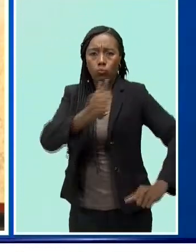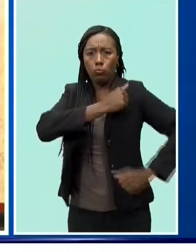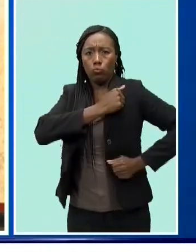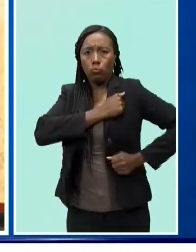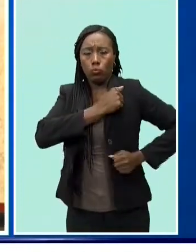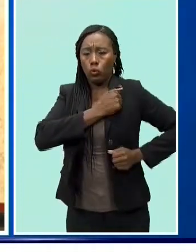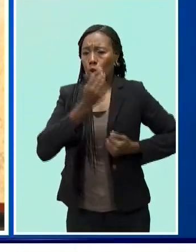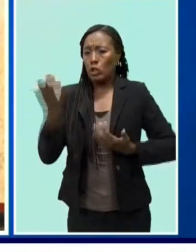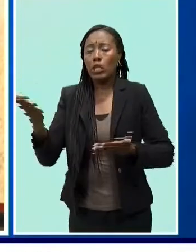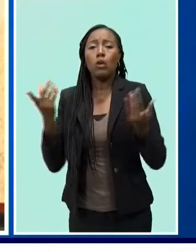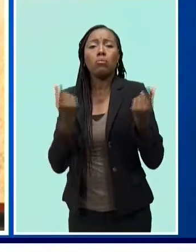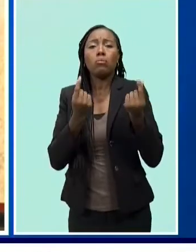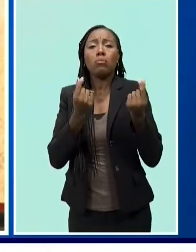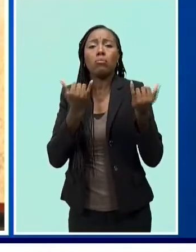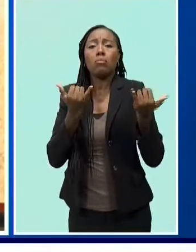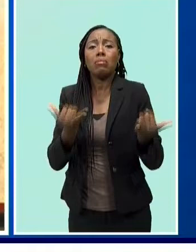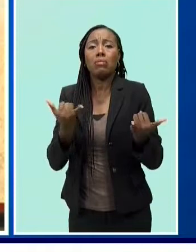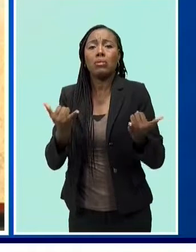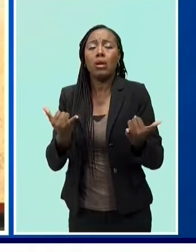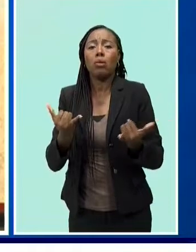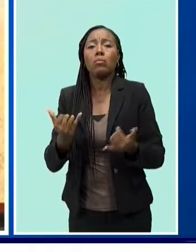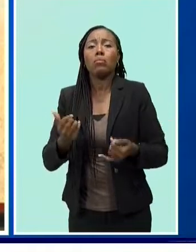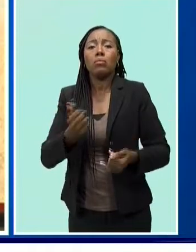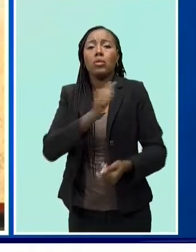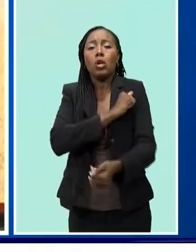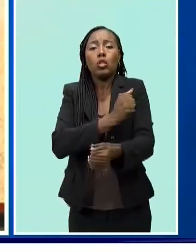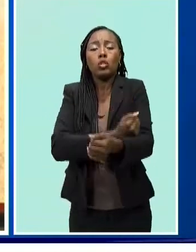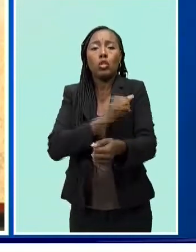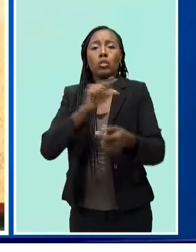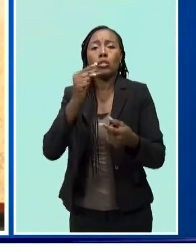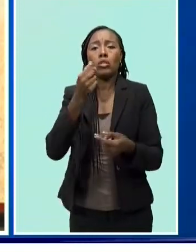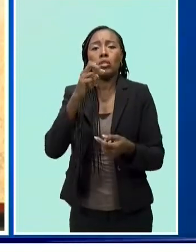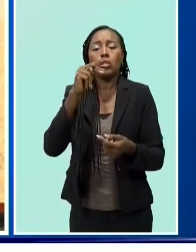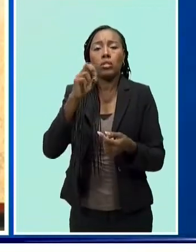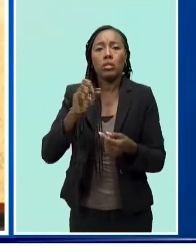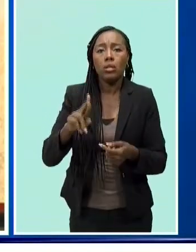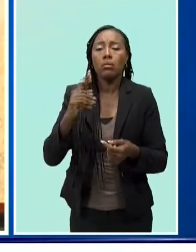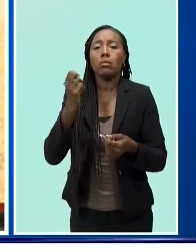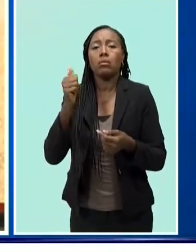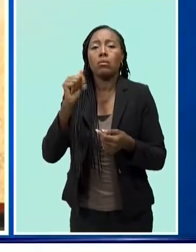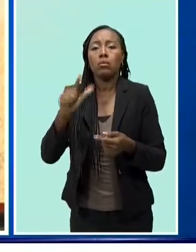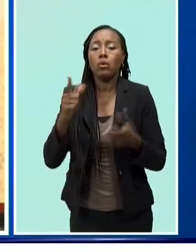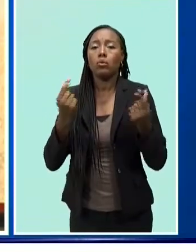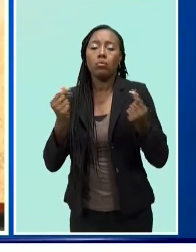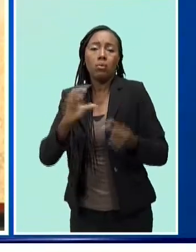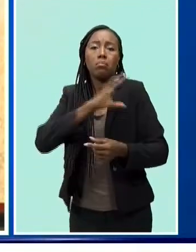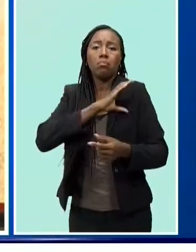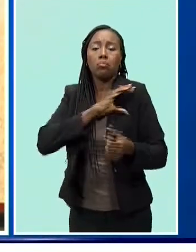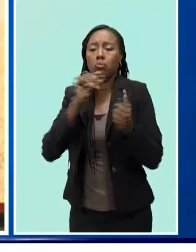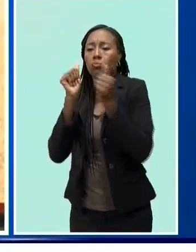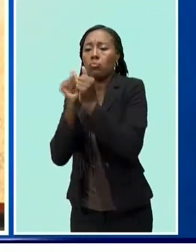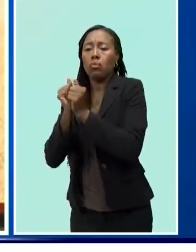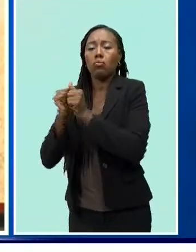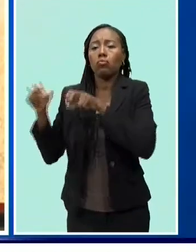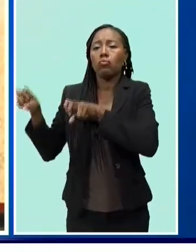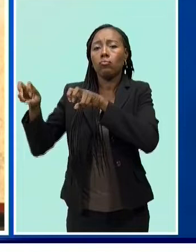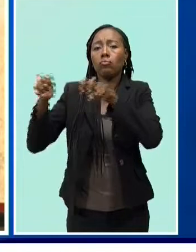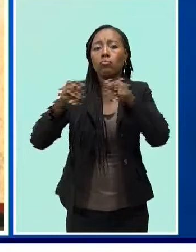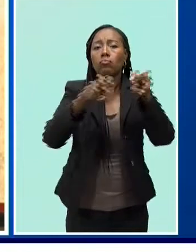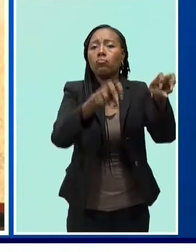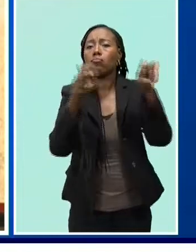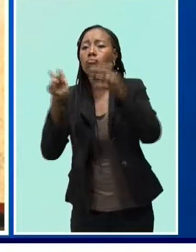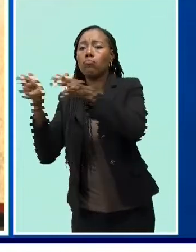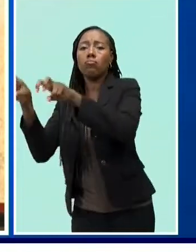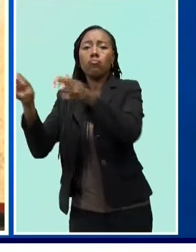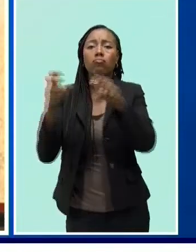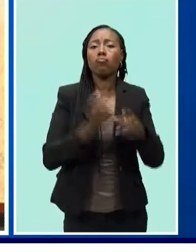of them now are working with the Attorney General, doing the patrolling with the police in certain areas. So we don't have as